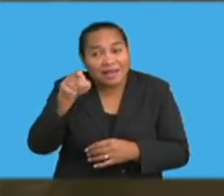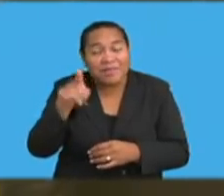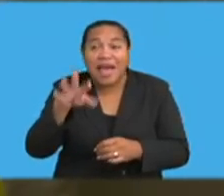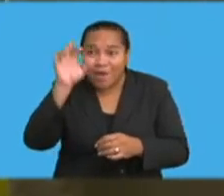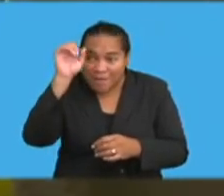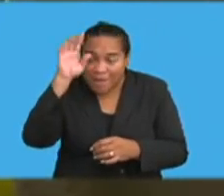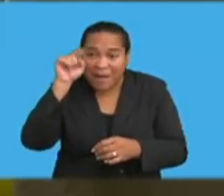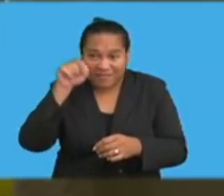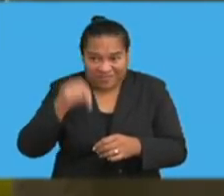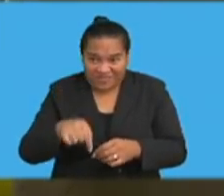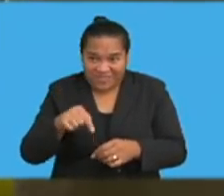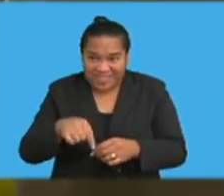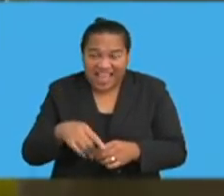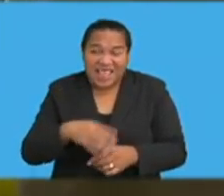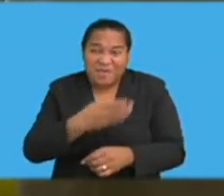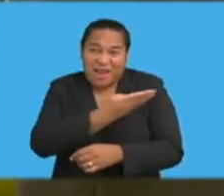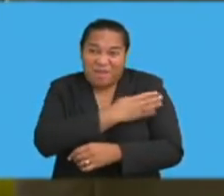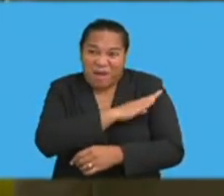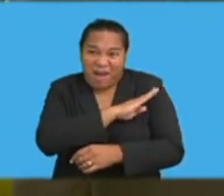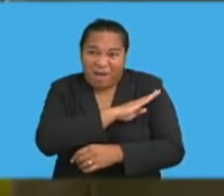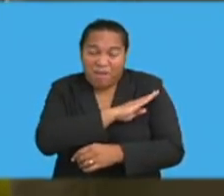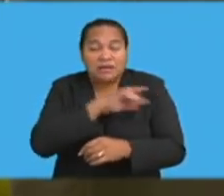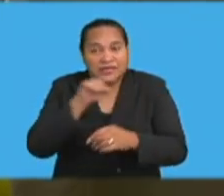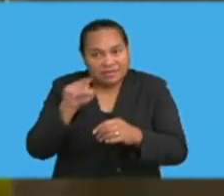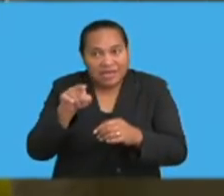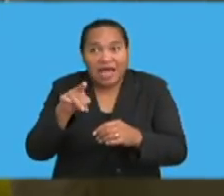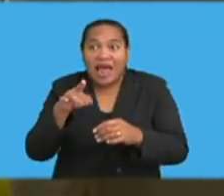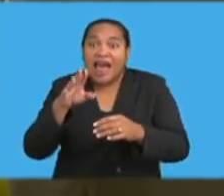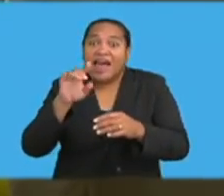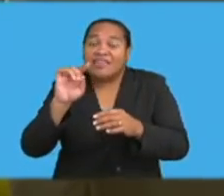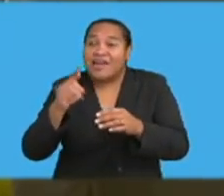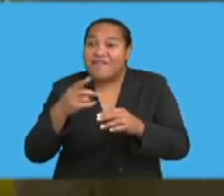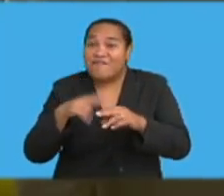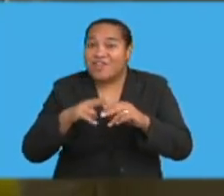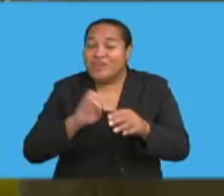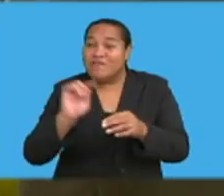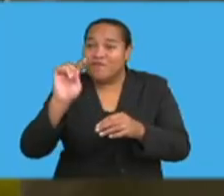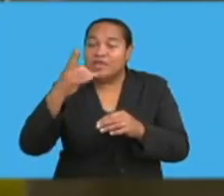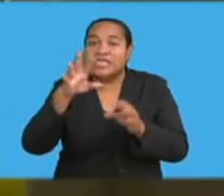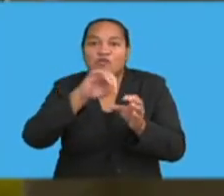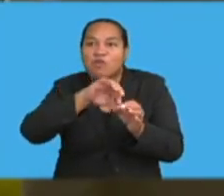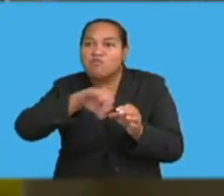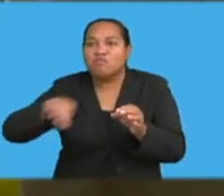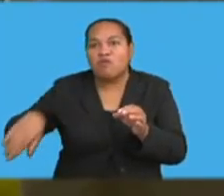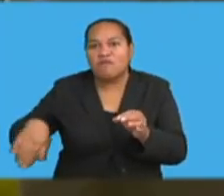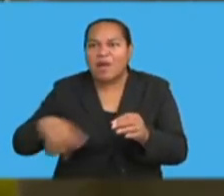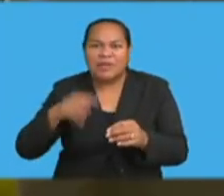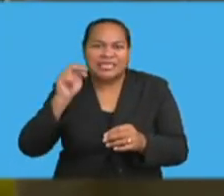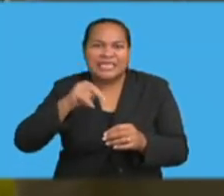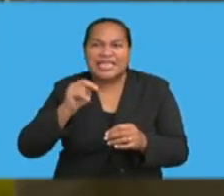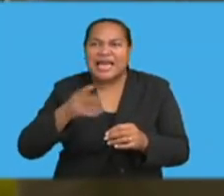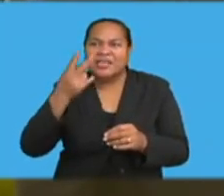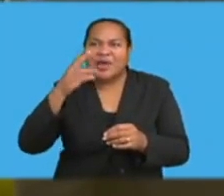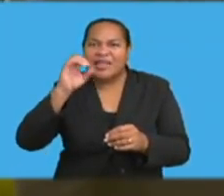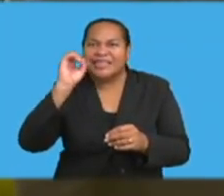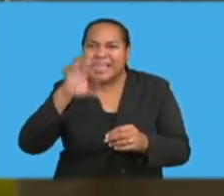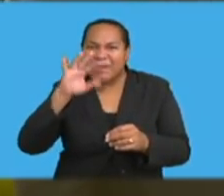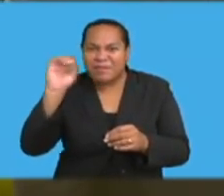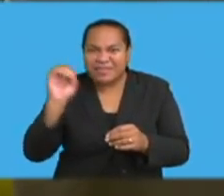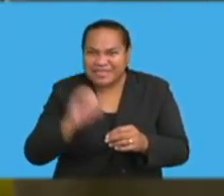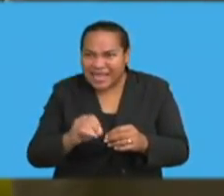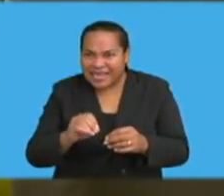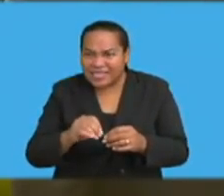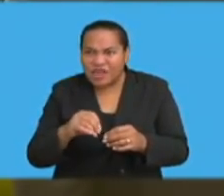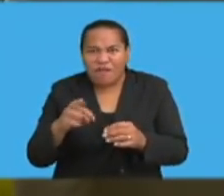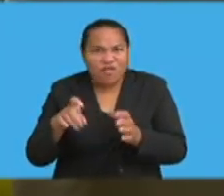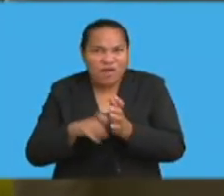Marama government and the Fiji First government that removed the requirement to pay the 10% for rural electrification. As we